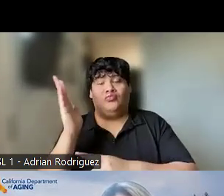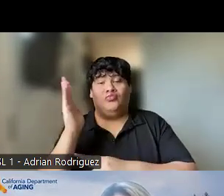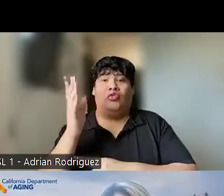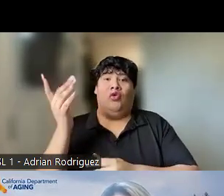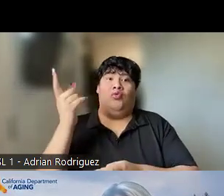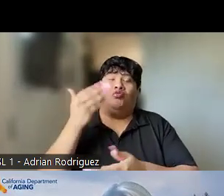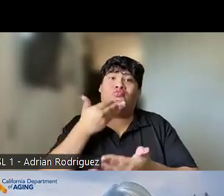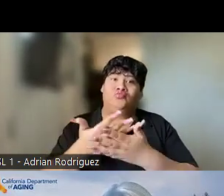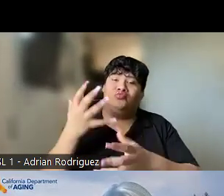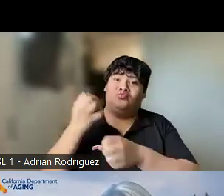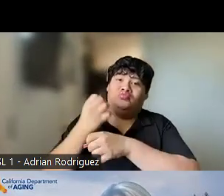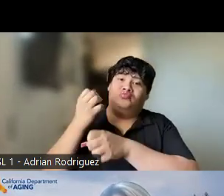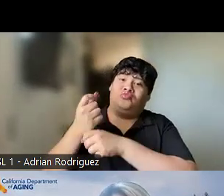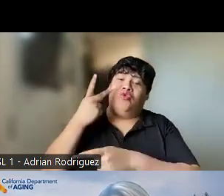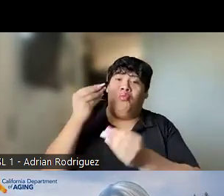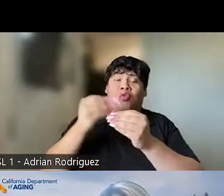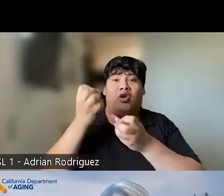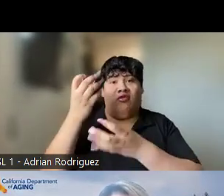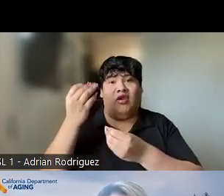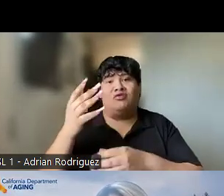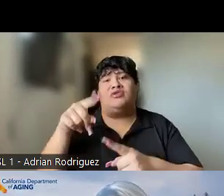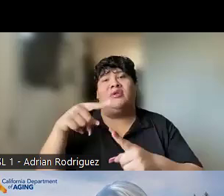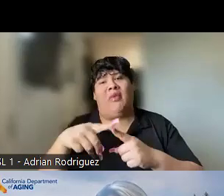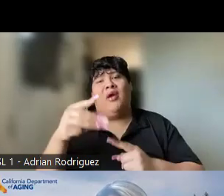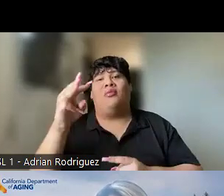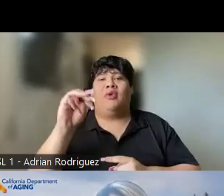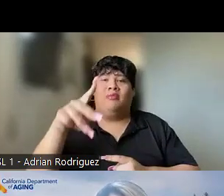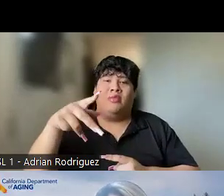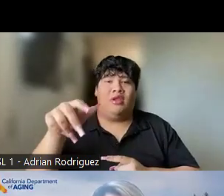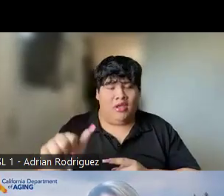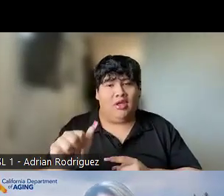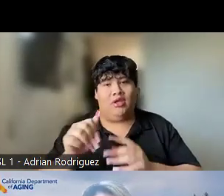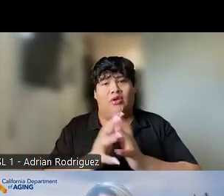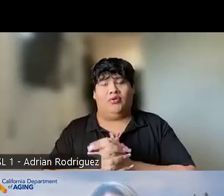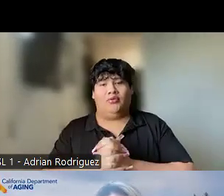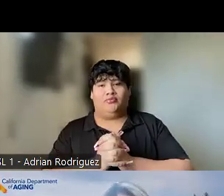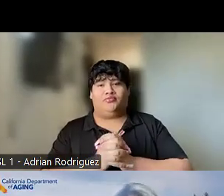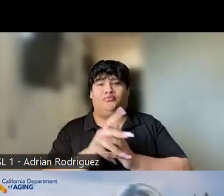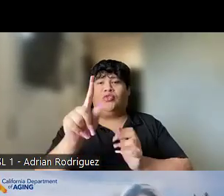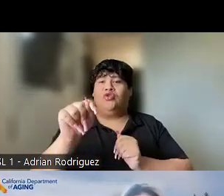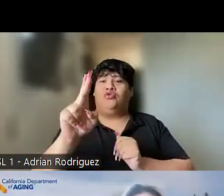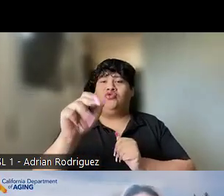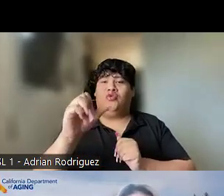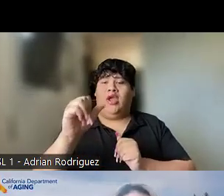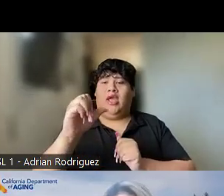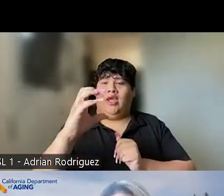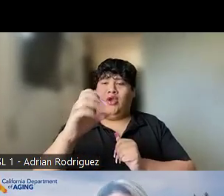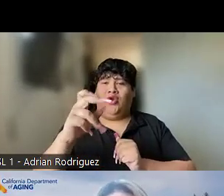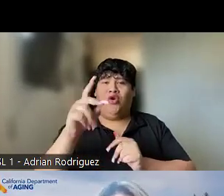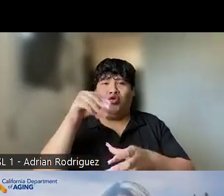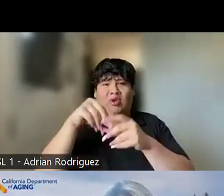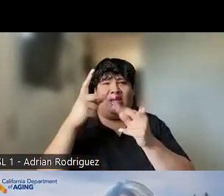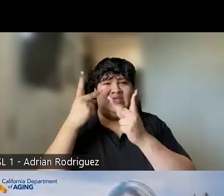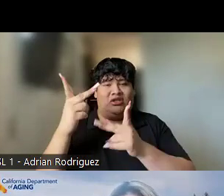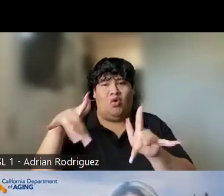can find more info about in the MPA implementation tracker, which is live and online. First,